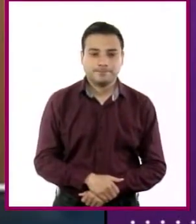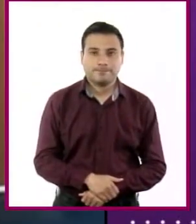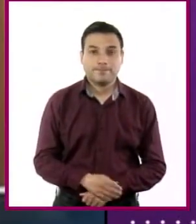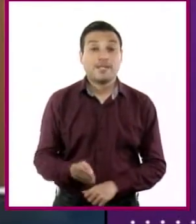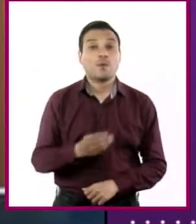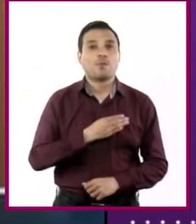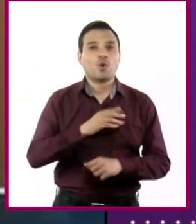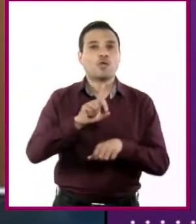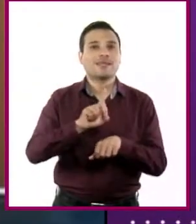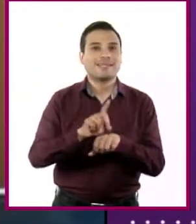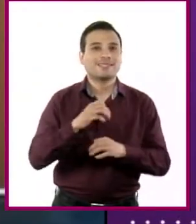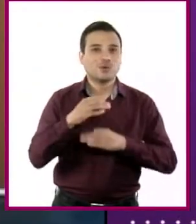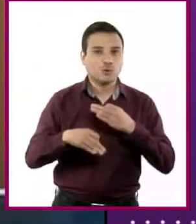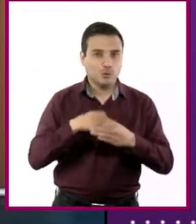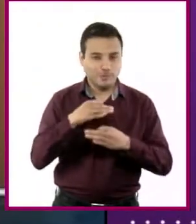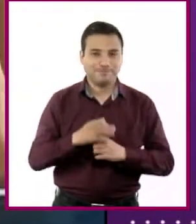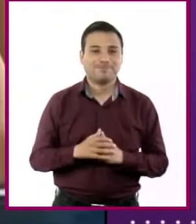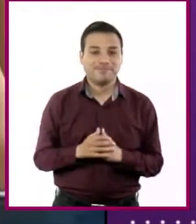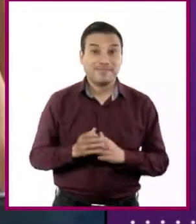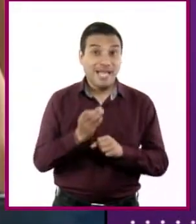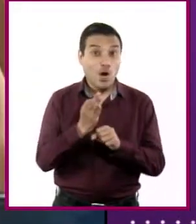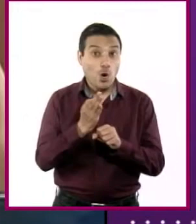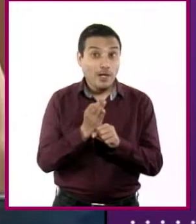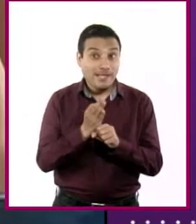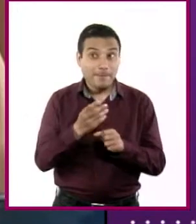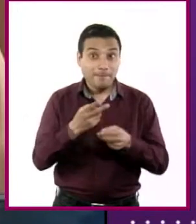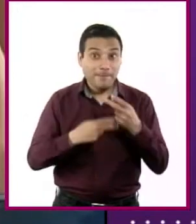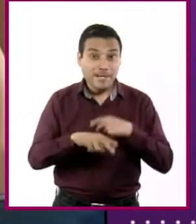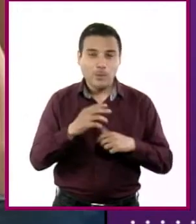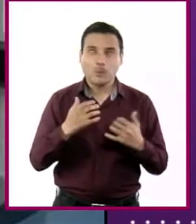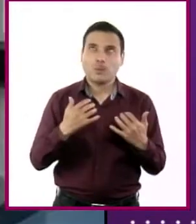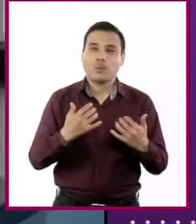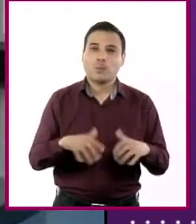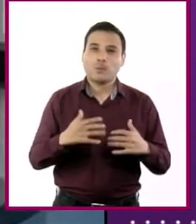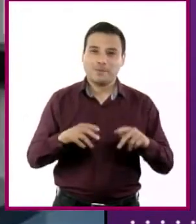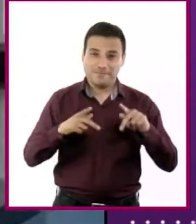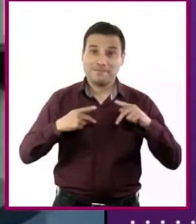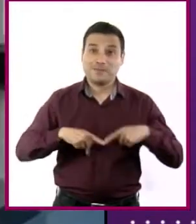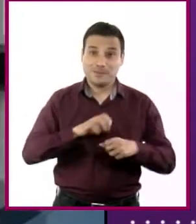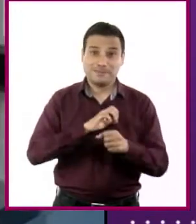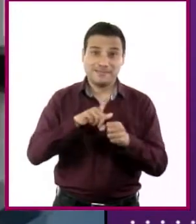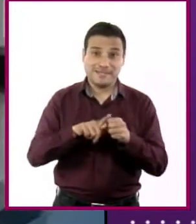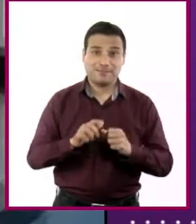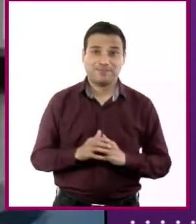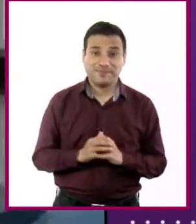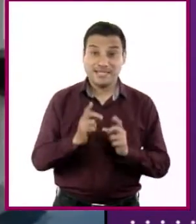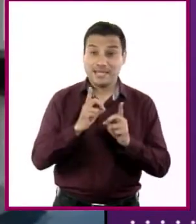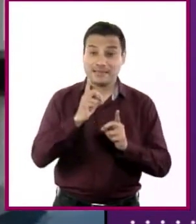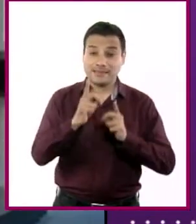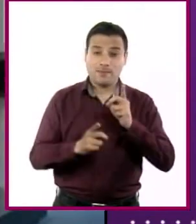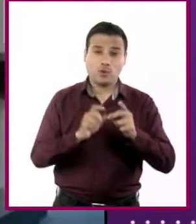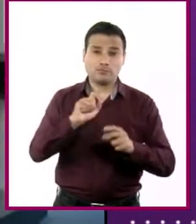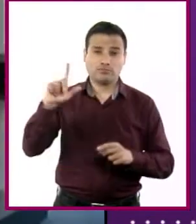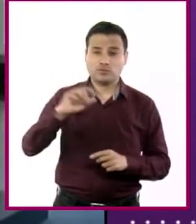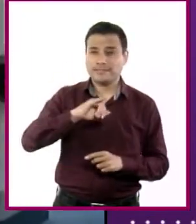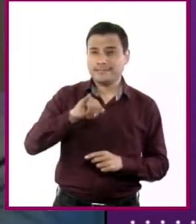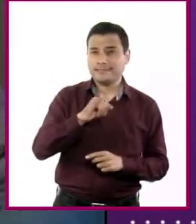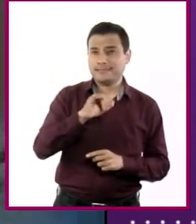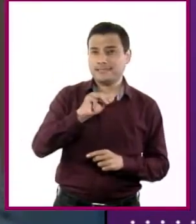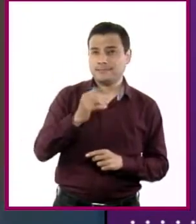Good morning, everyone. Here we are with a very special guest. The athlete, Jimmy